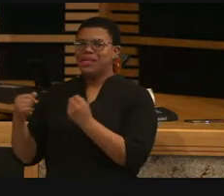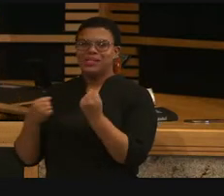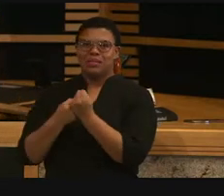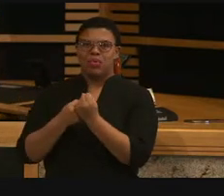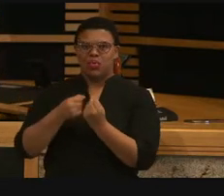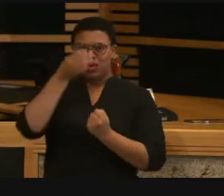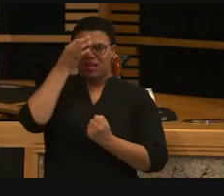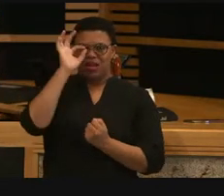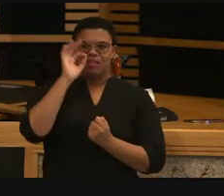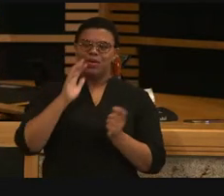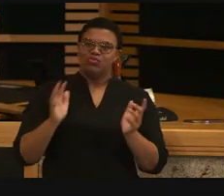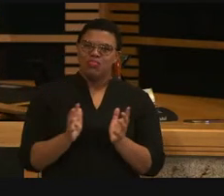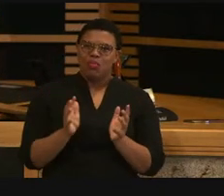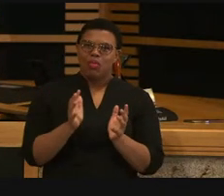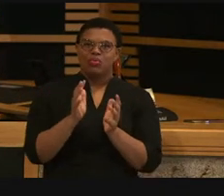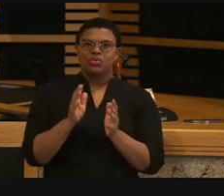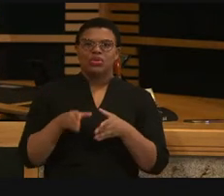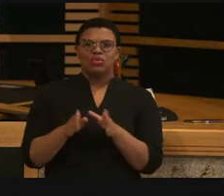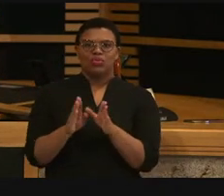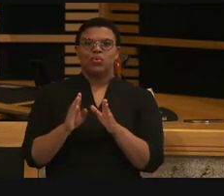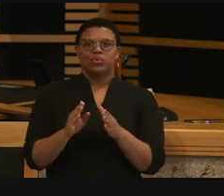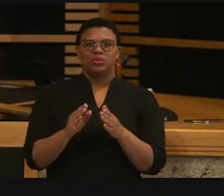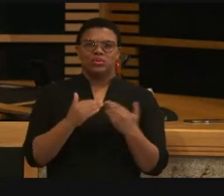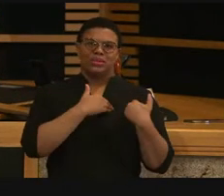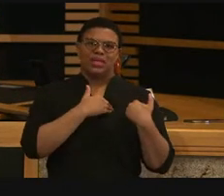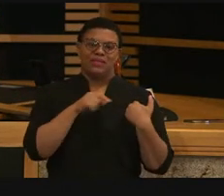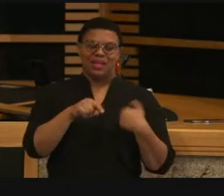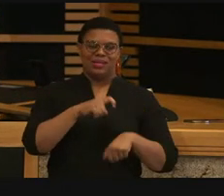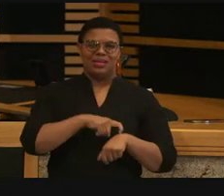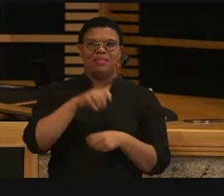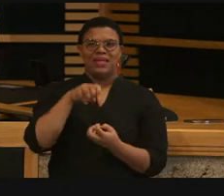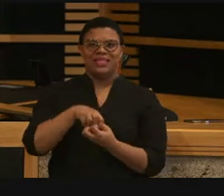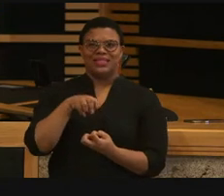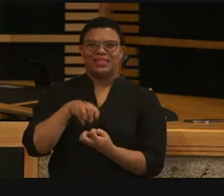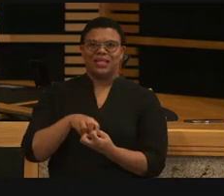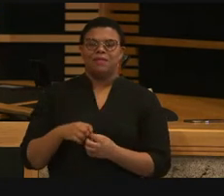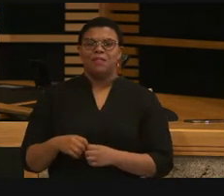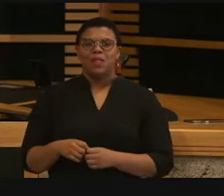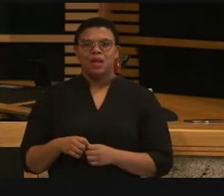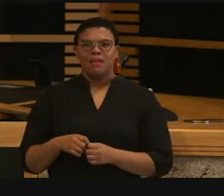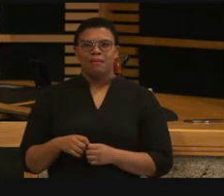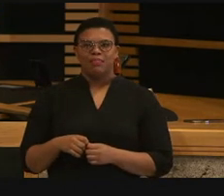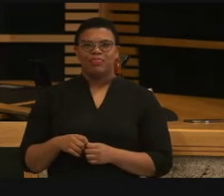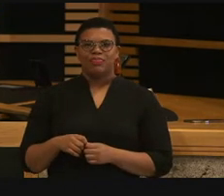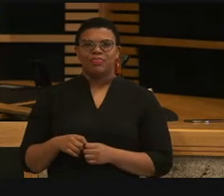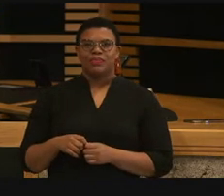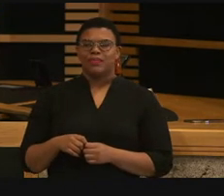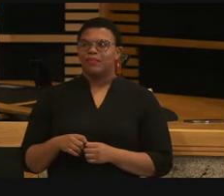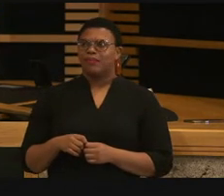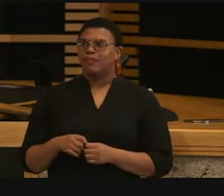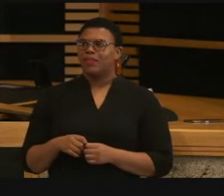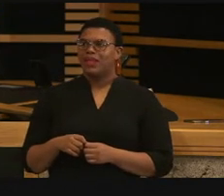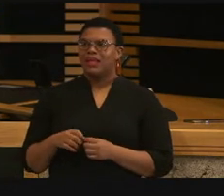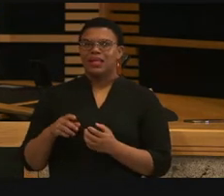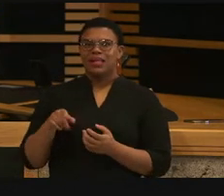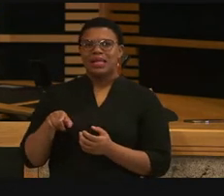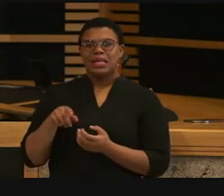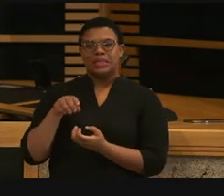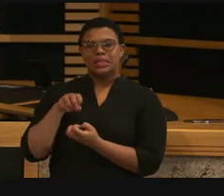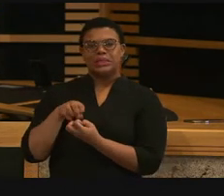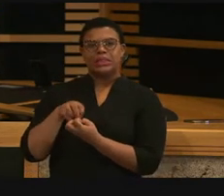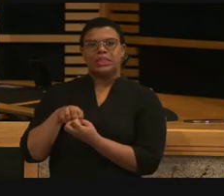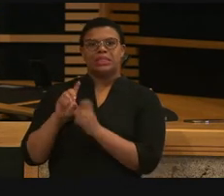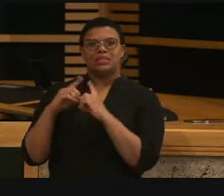to promote road safety during the Easter period and beyond. Urging the Eastern Cape Department of